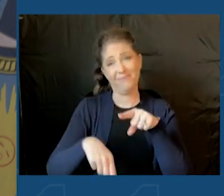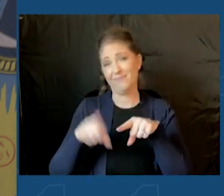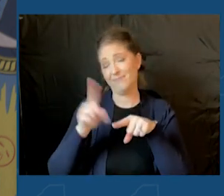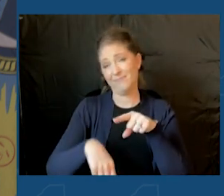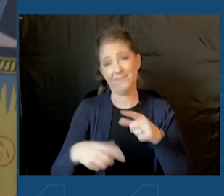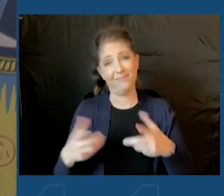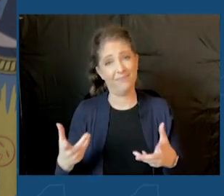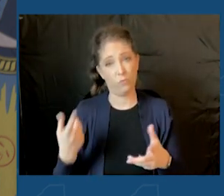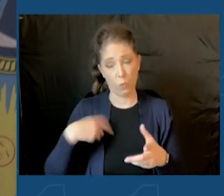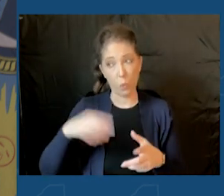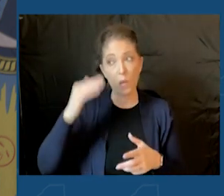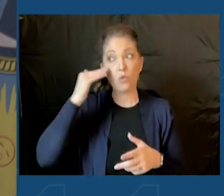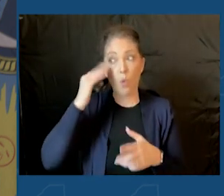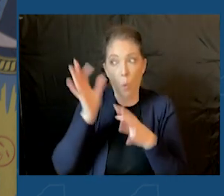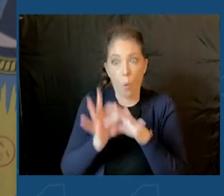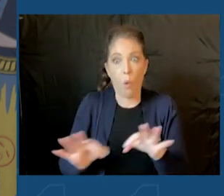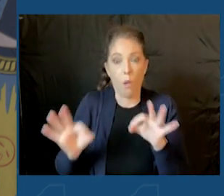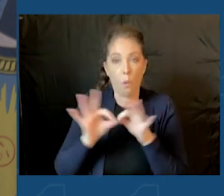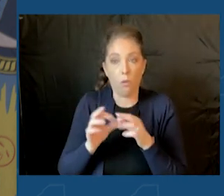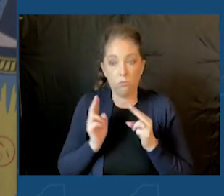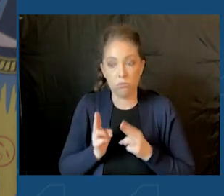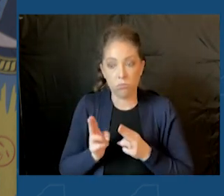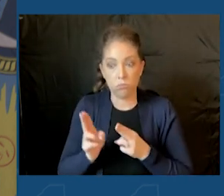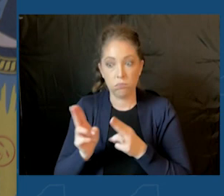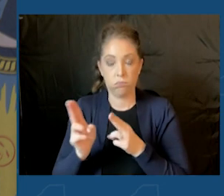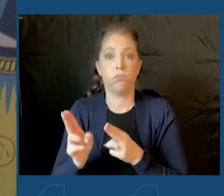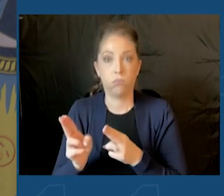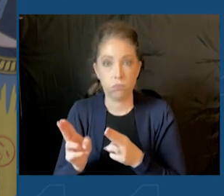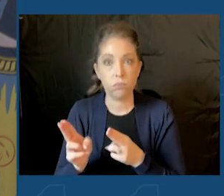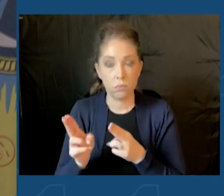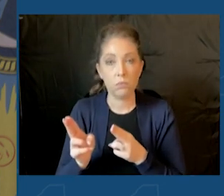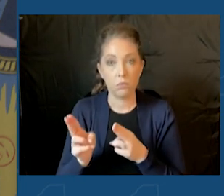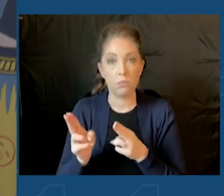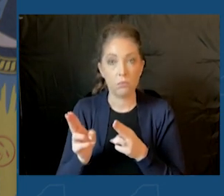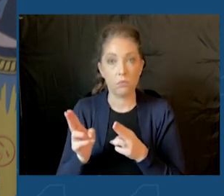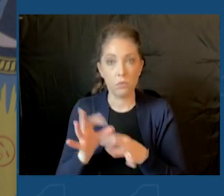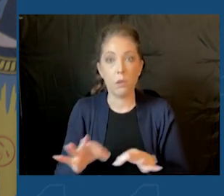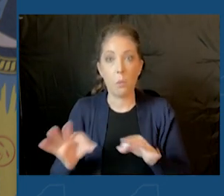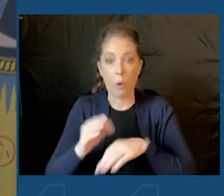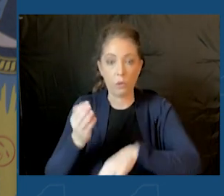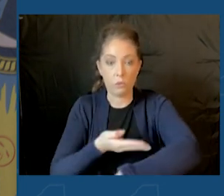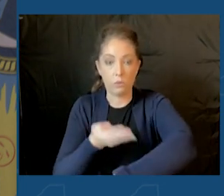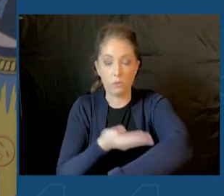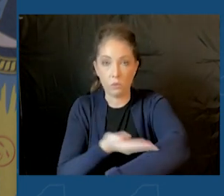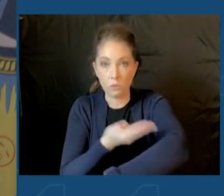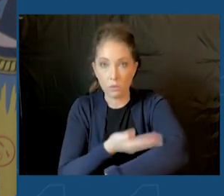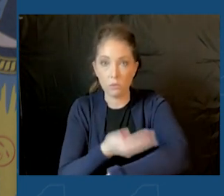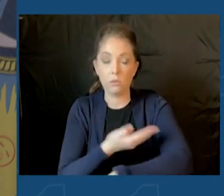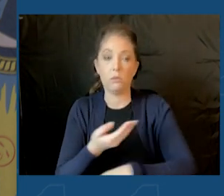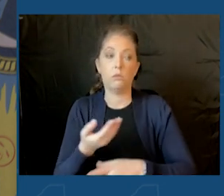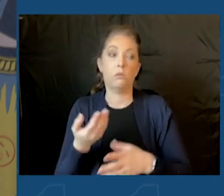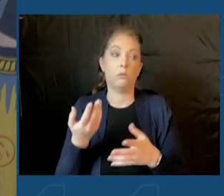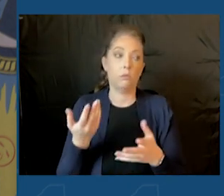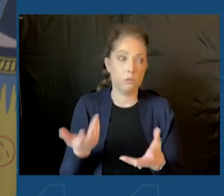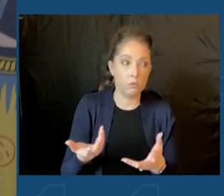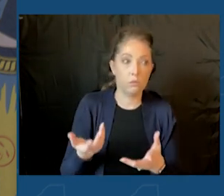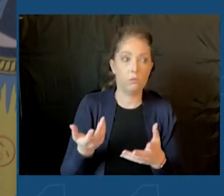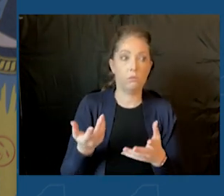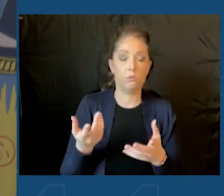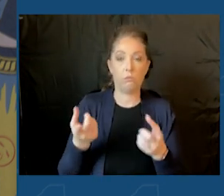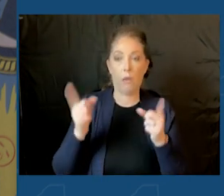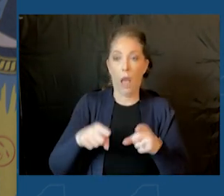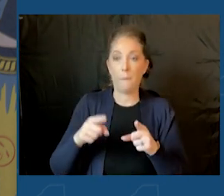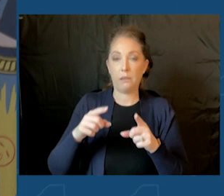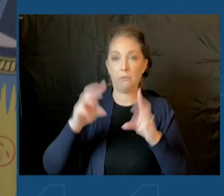all need to approach this. We only have a limited time to try to rebuild back, so when communities are affected by the ravages of climate